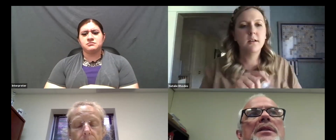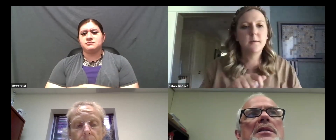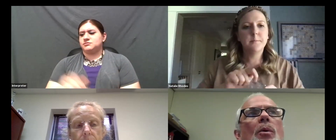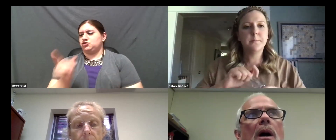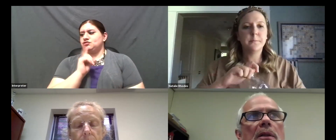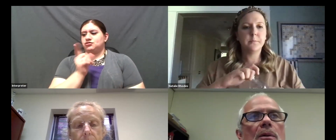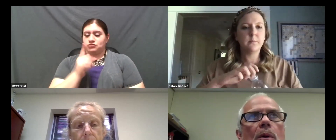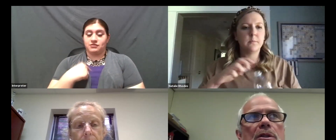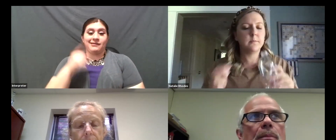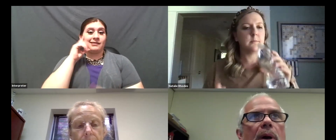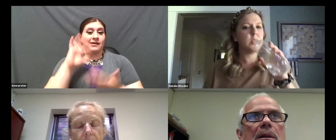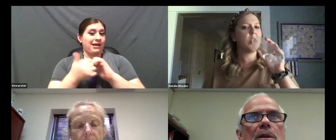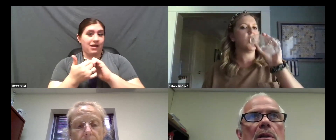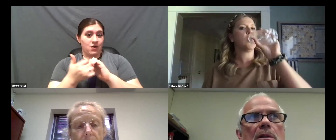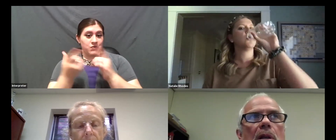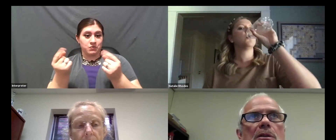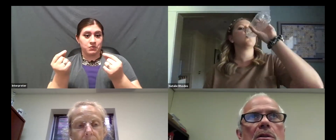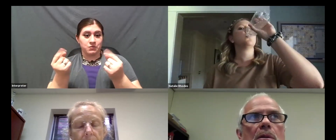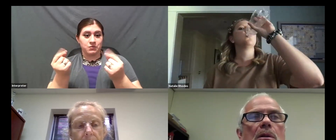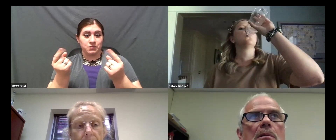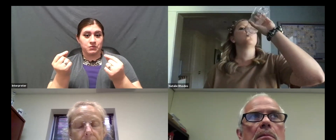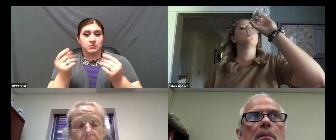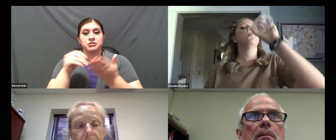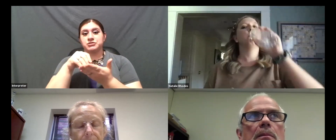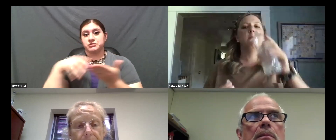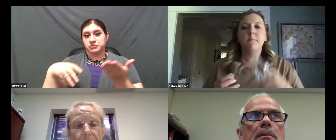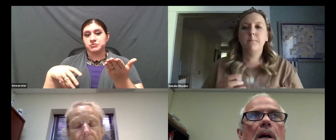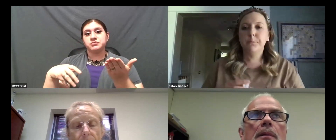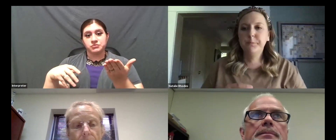I think the way that it works in practice is a student,